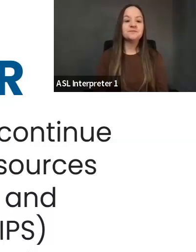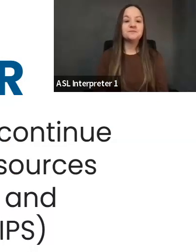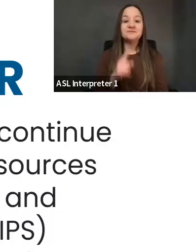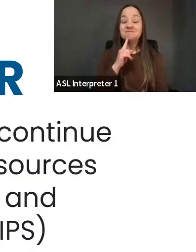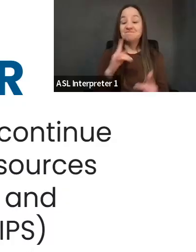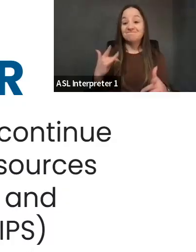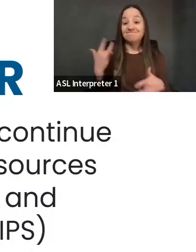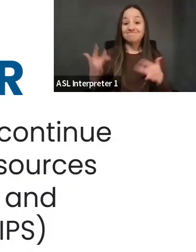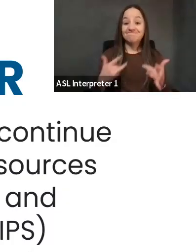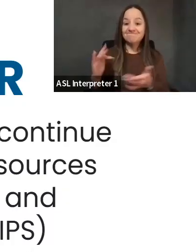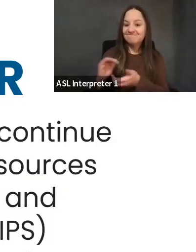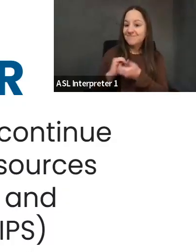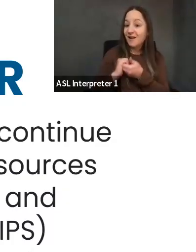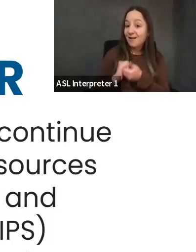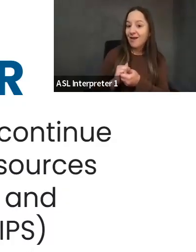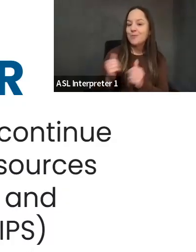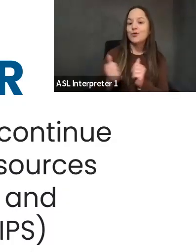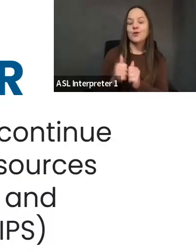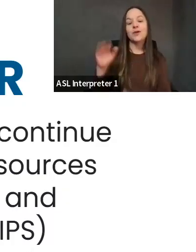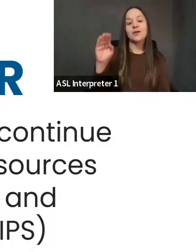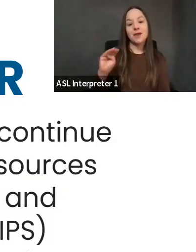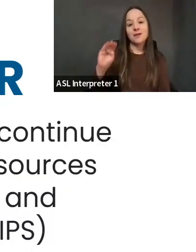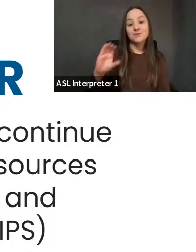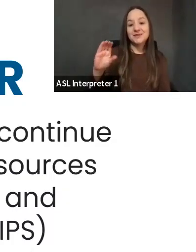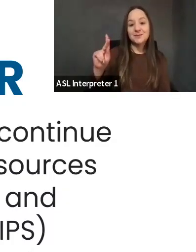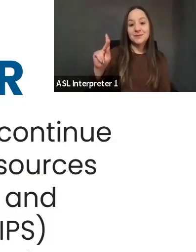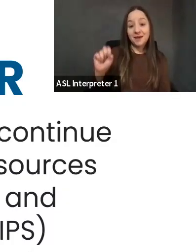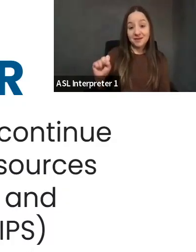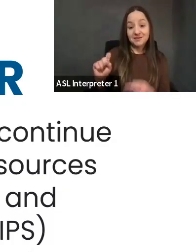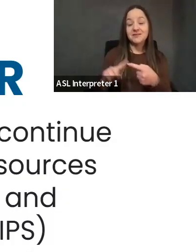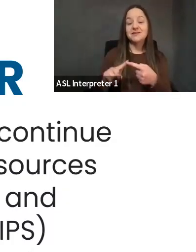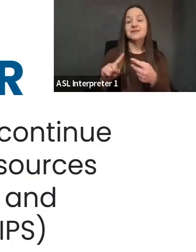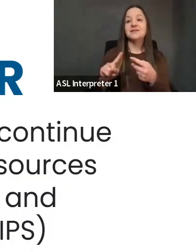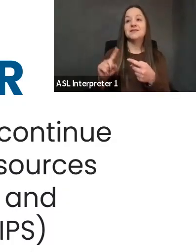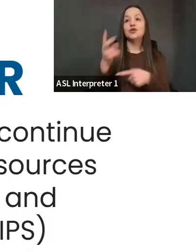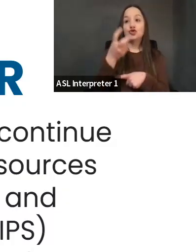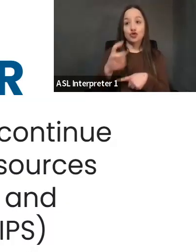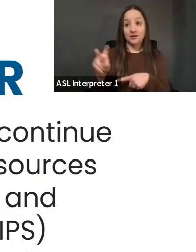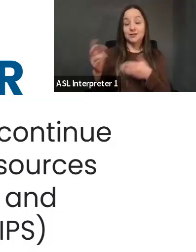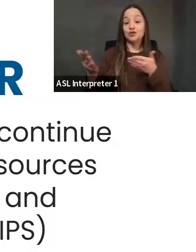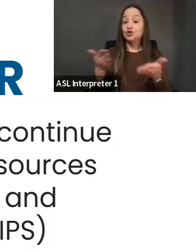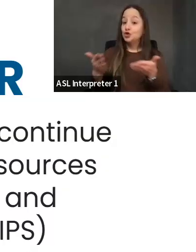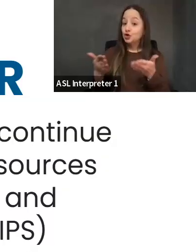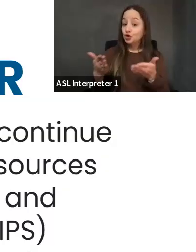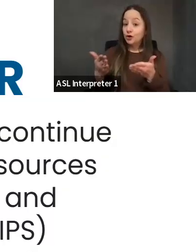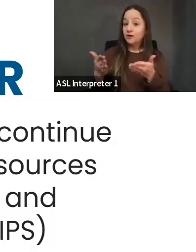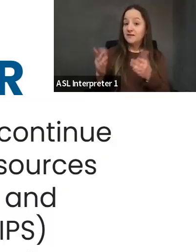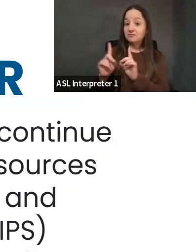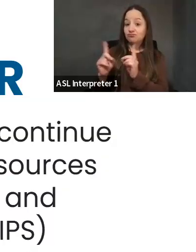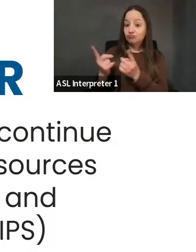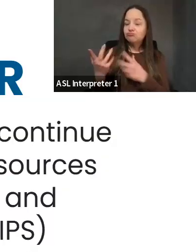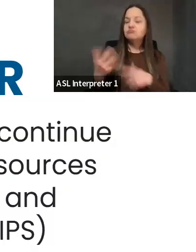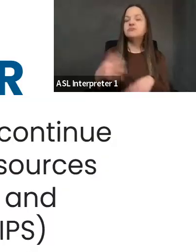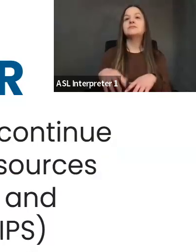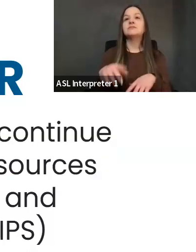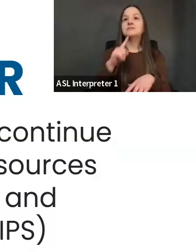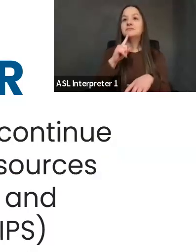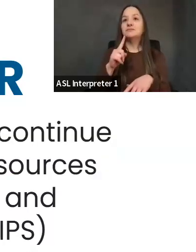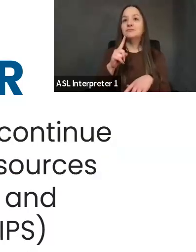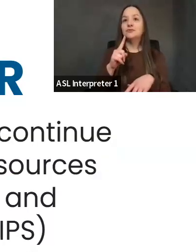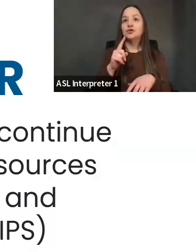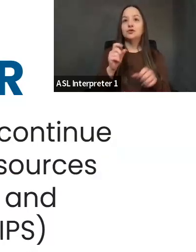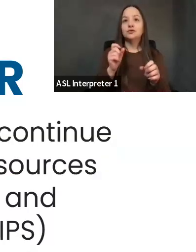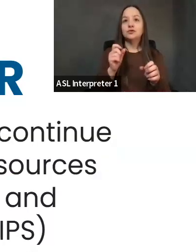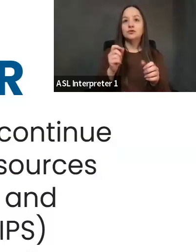be collaborating with Montgomery County Public Schools MCPS Transition Service Unit to provide an enhanced transition